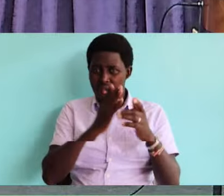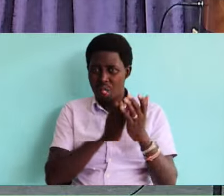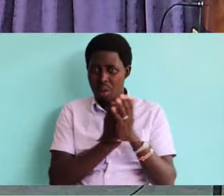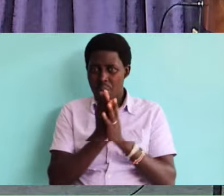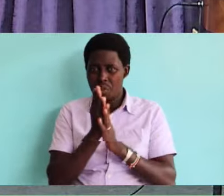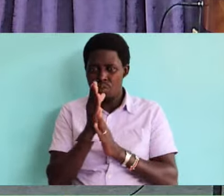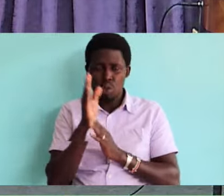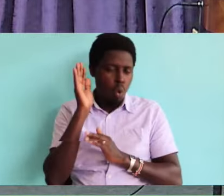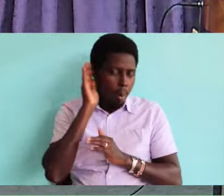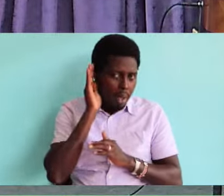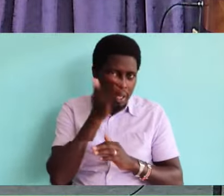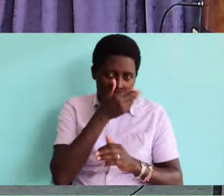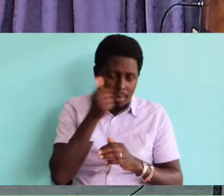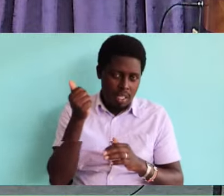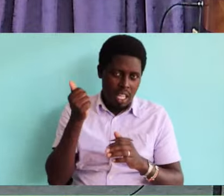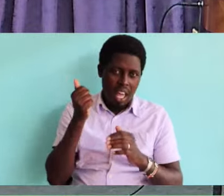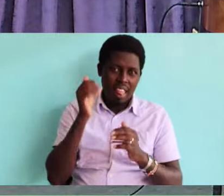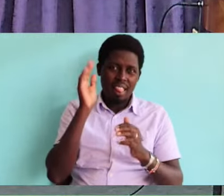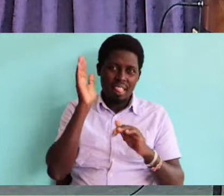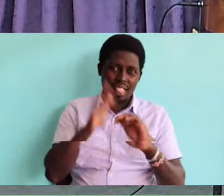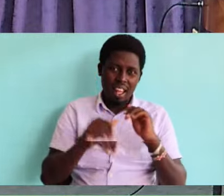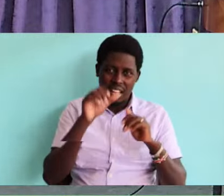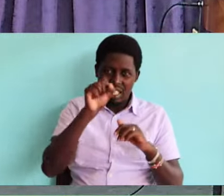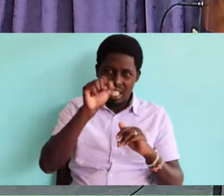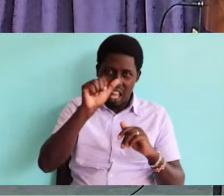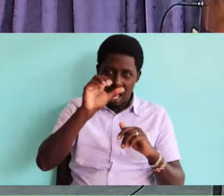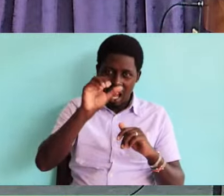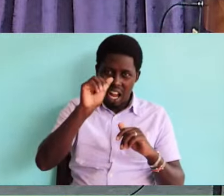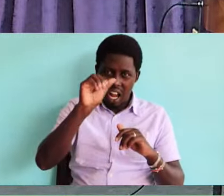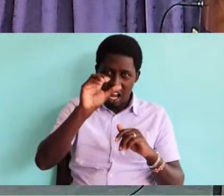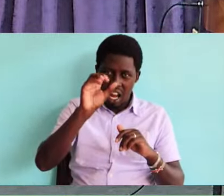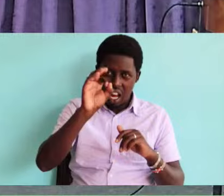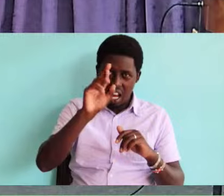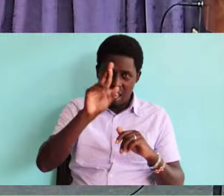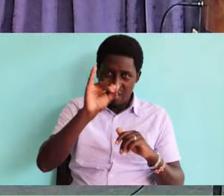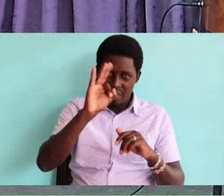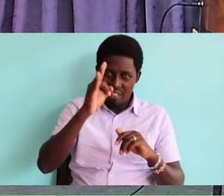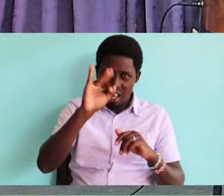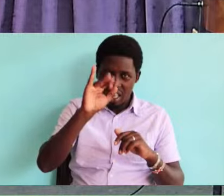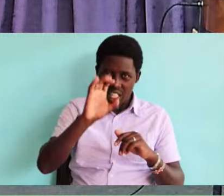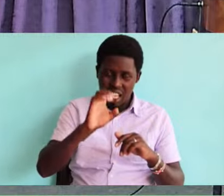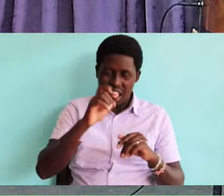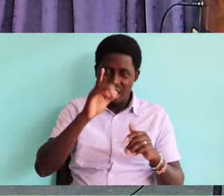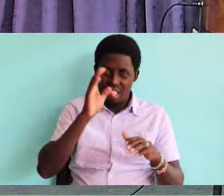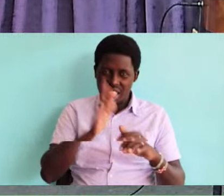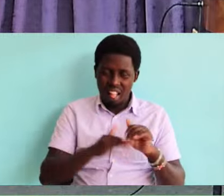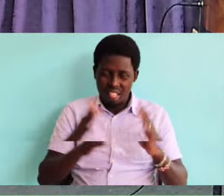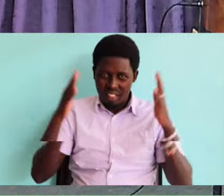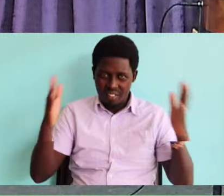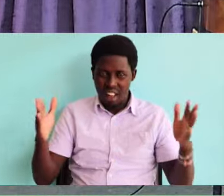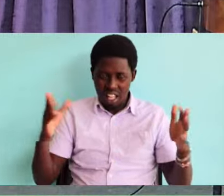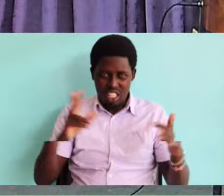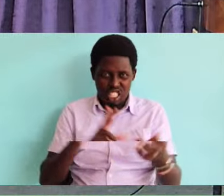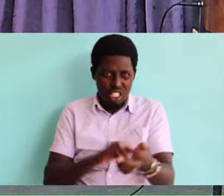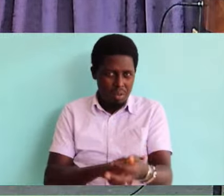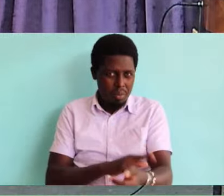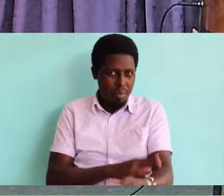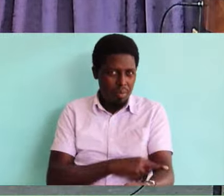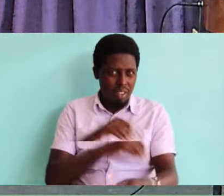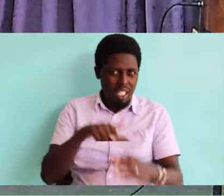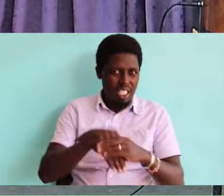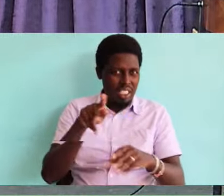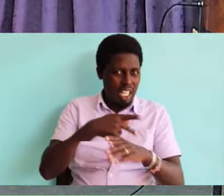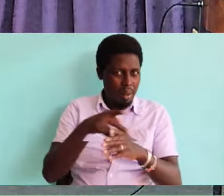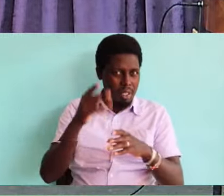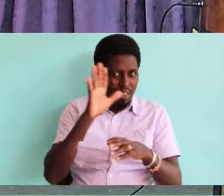better than sacrifice, and to heed is better than the fat of rams. And Psalm 51 verse